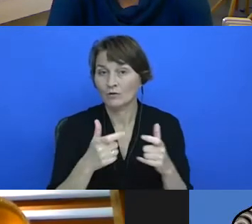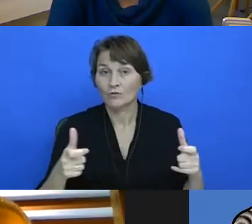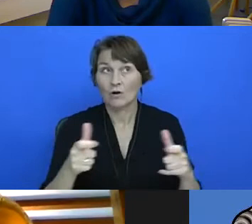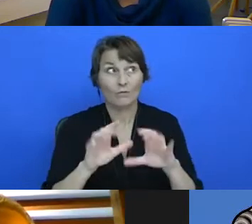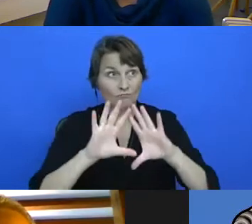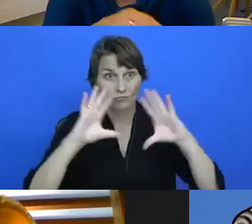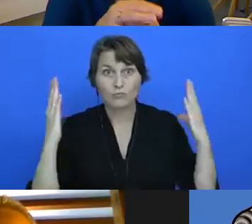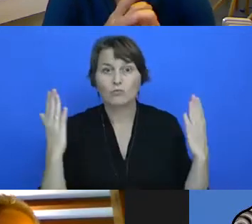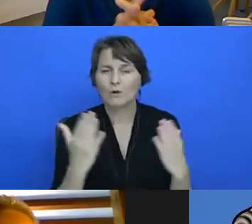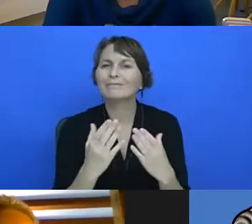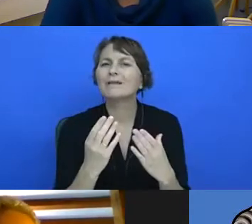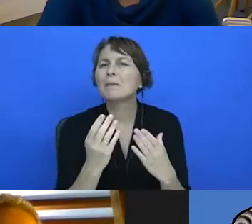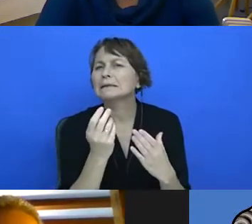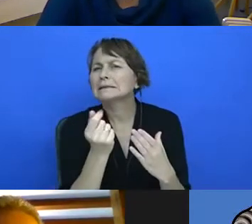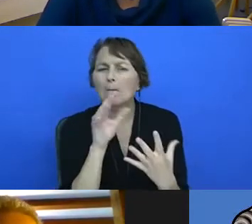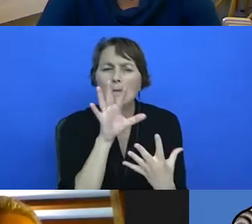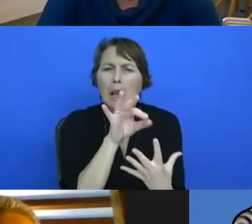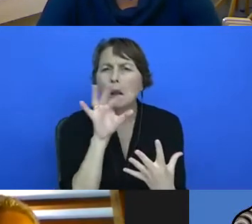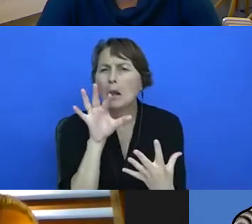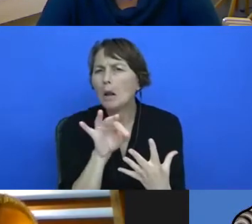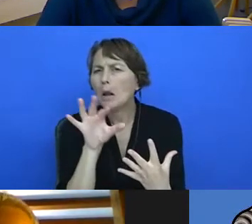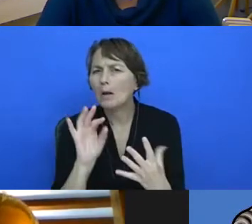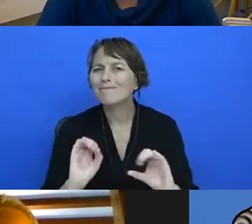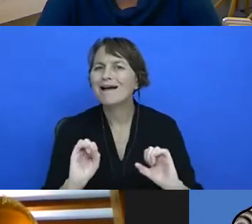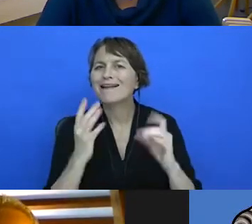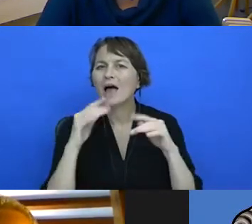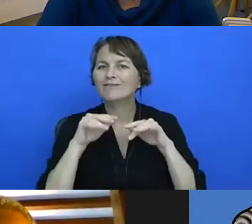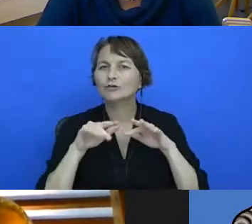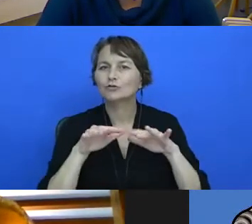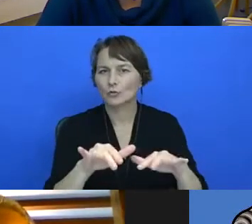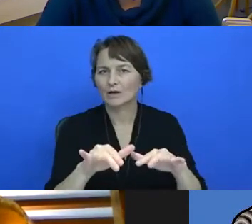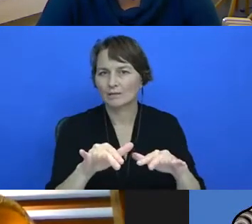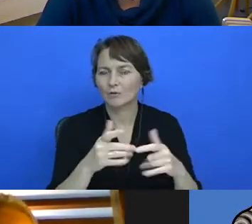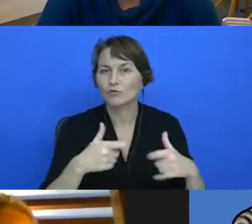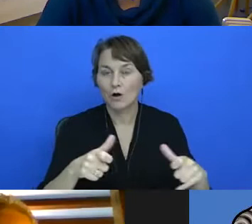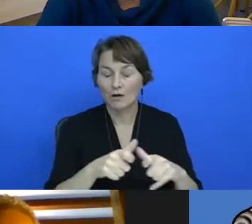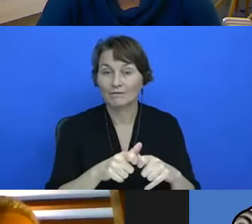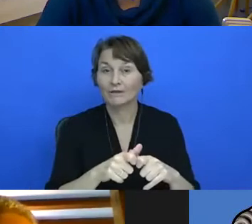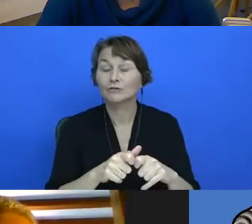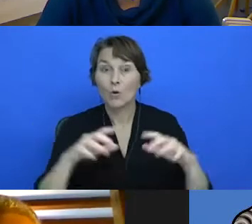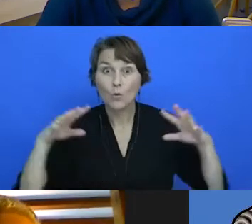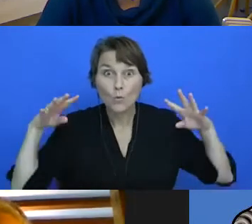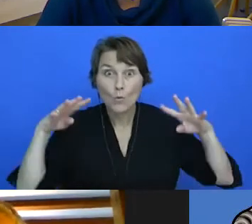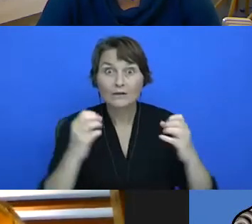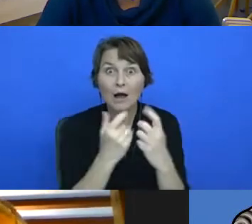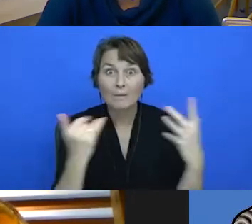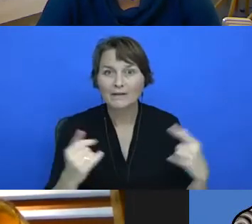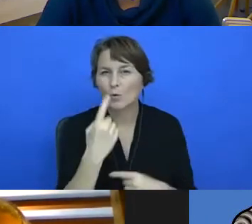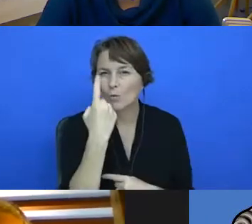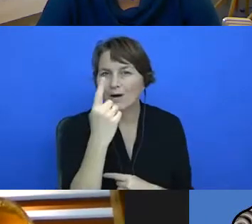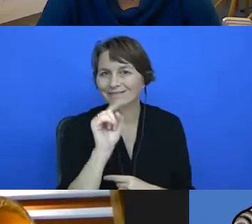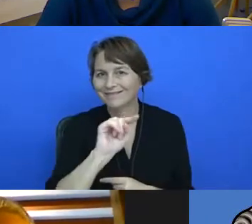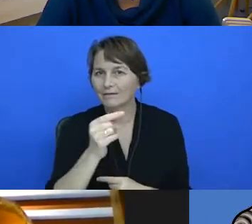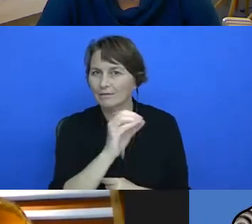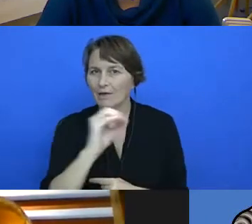streamed some content for which we had thousands of viewers. So that was quite different numbers according to whether we had registered